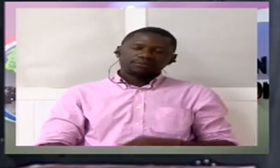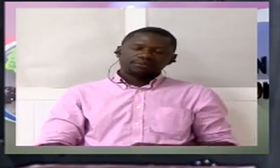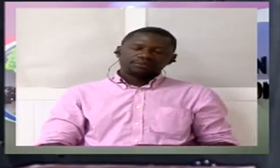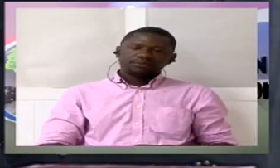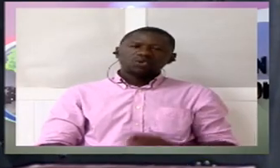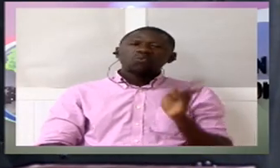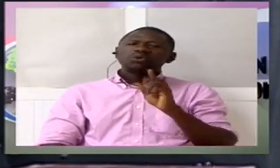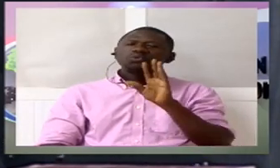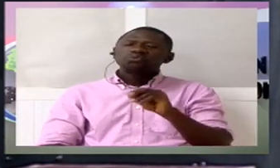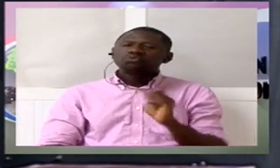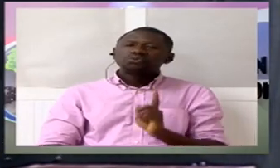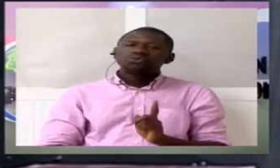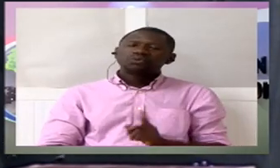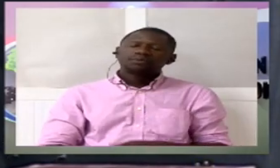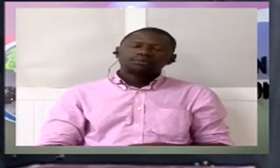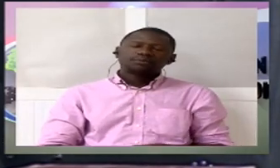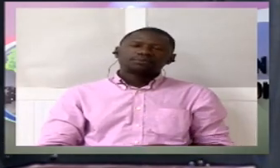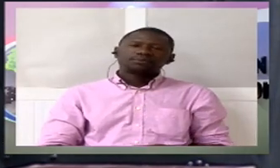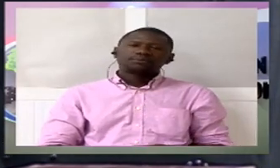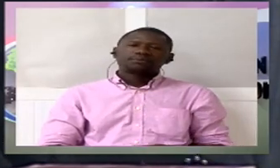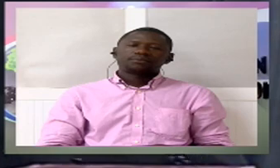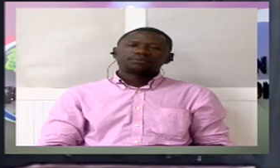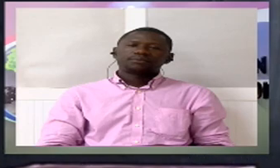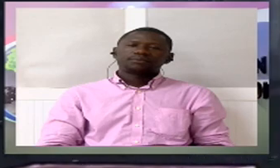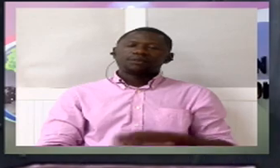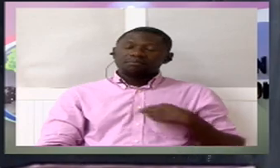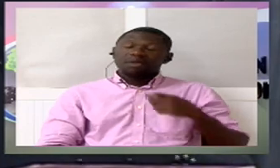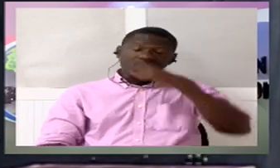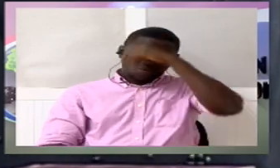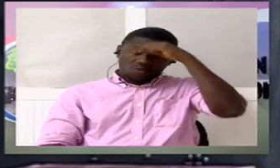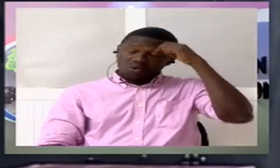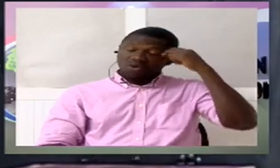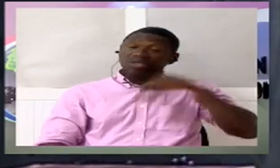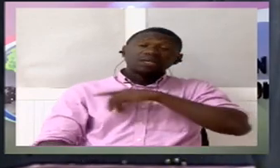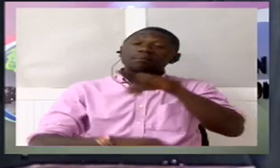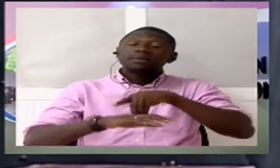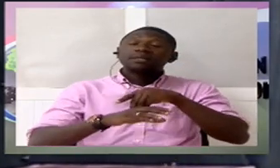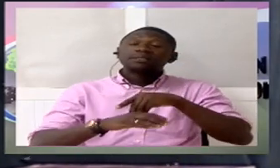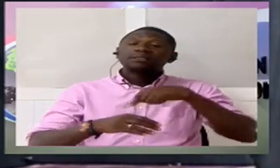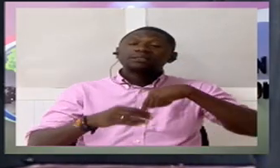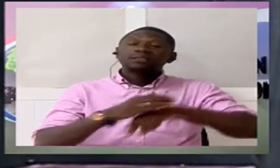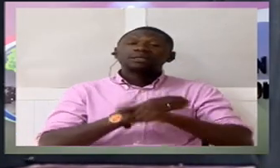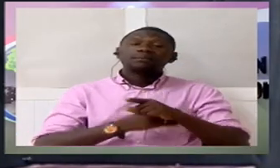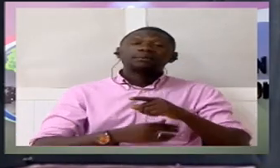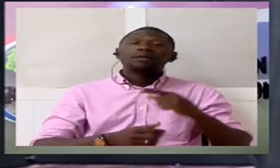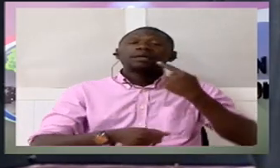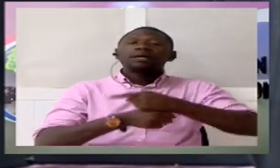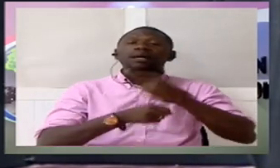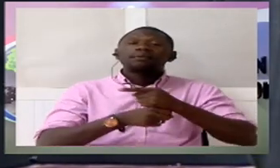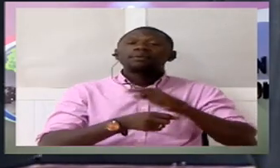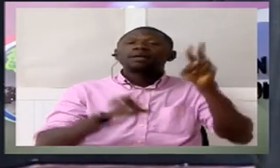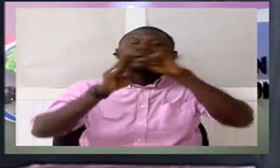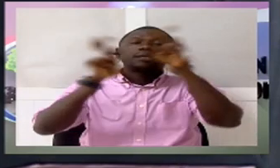Ngaduku ke bunda toika fodaminto e Gambia International Airline, Jamaya Long GIA. I worked at a place